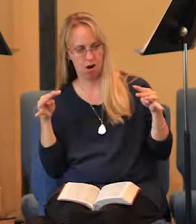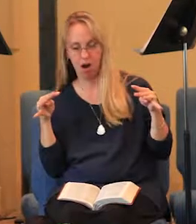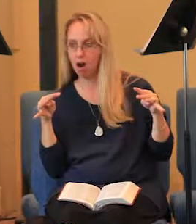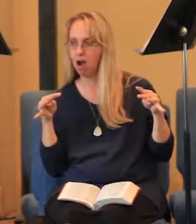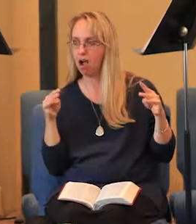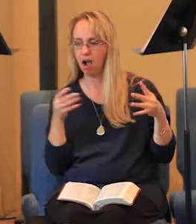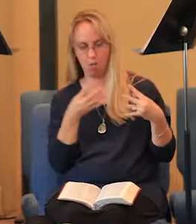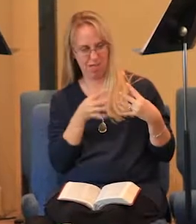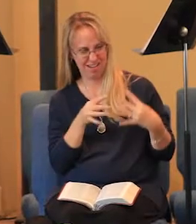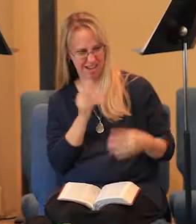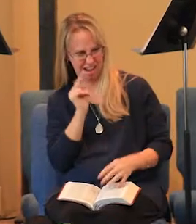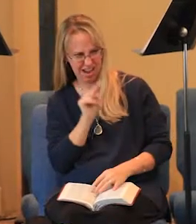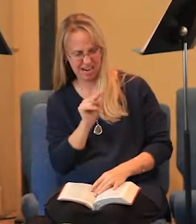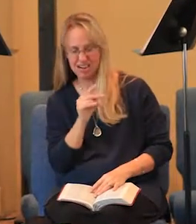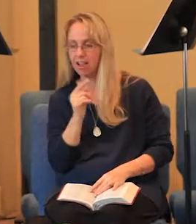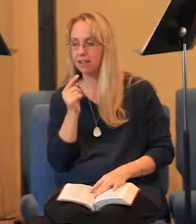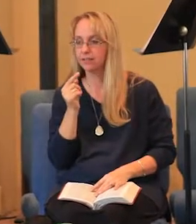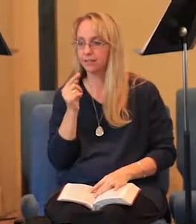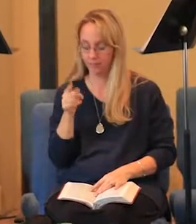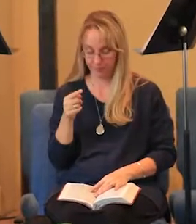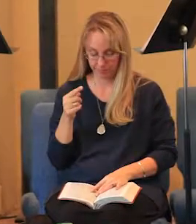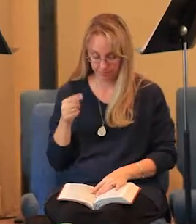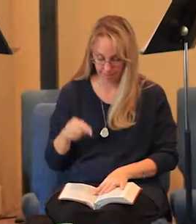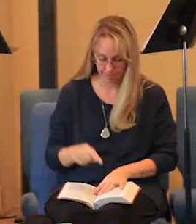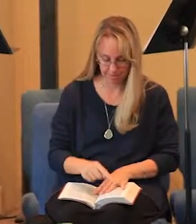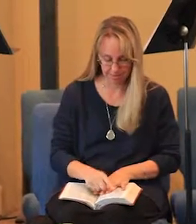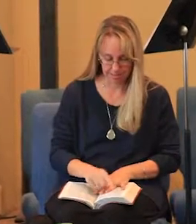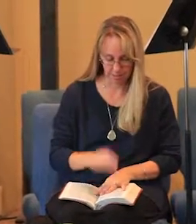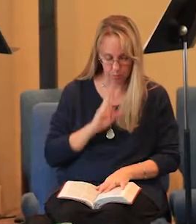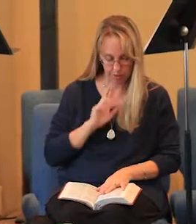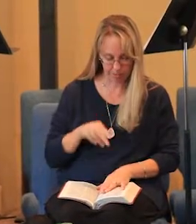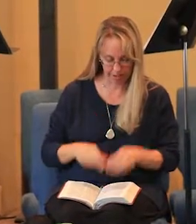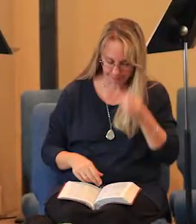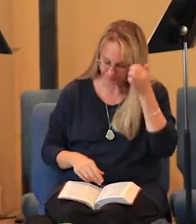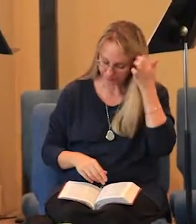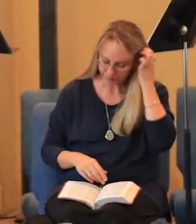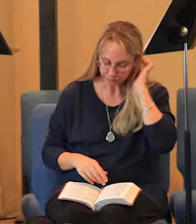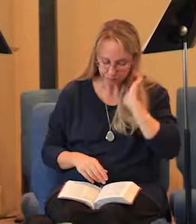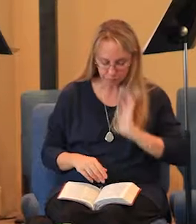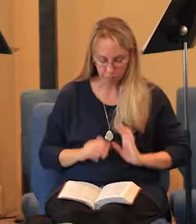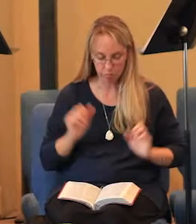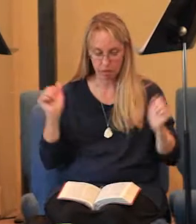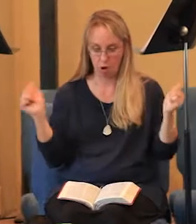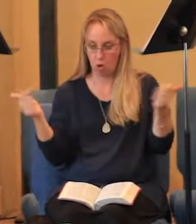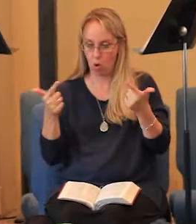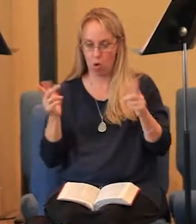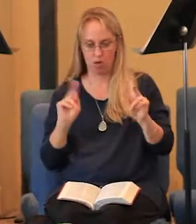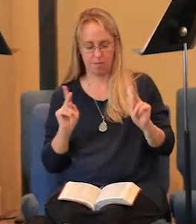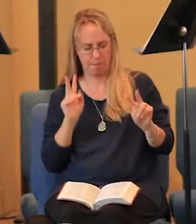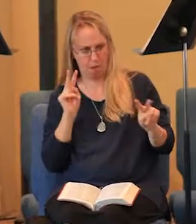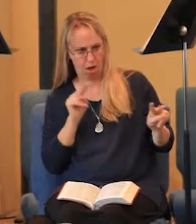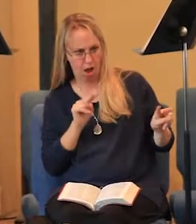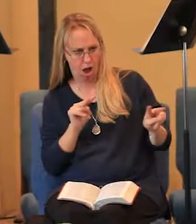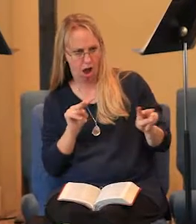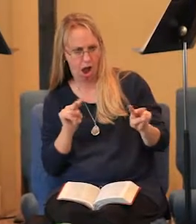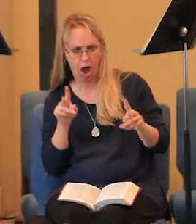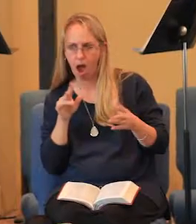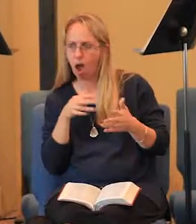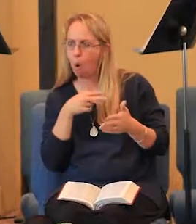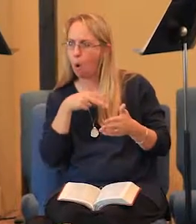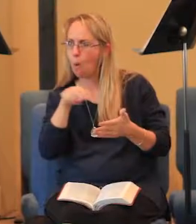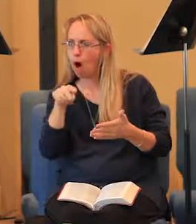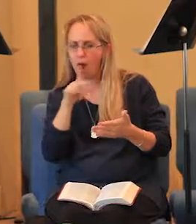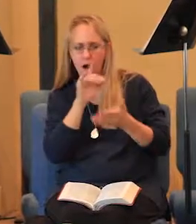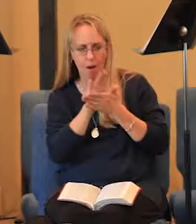gate and around that city, and this is their response. And all the people saw him walking